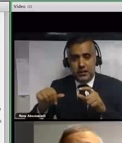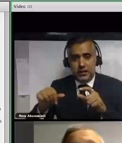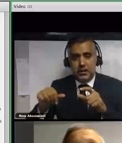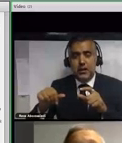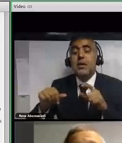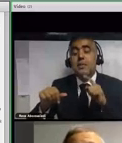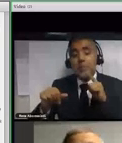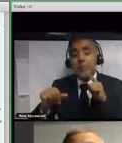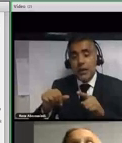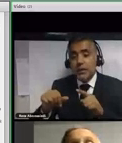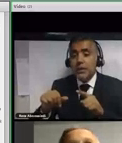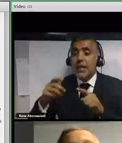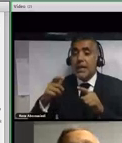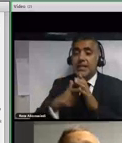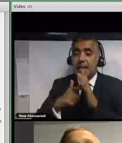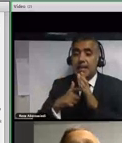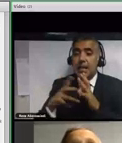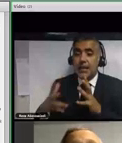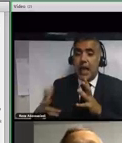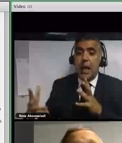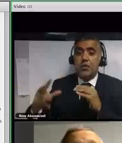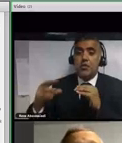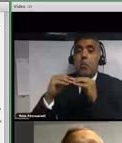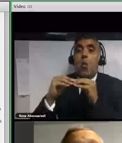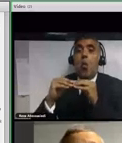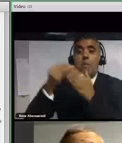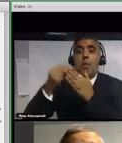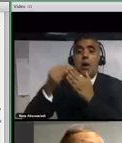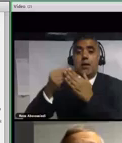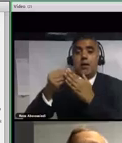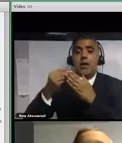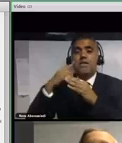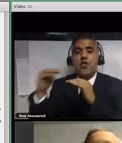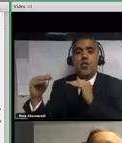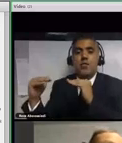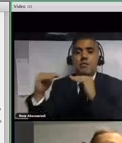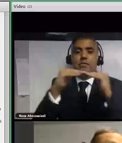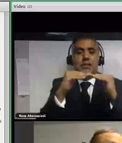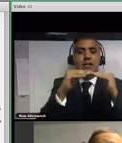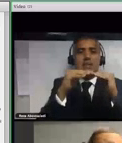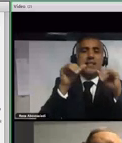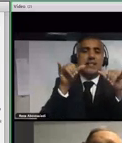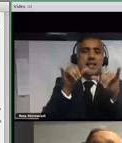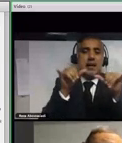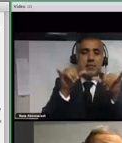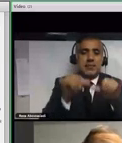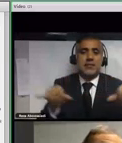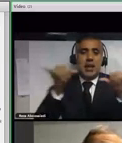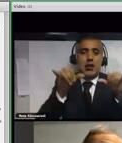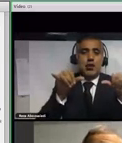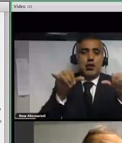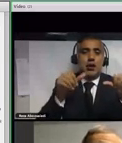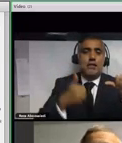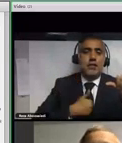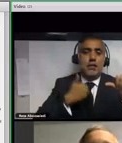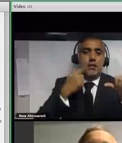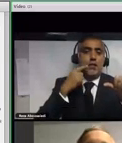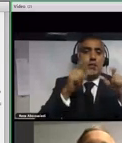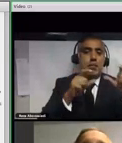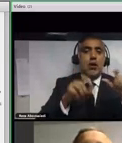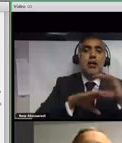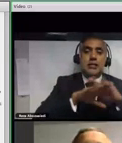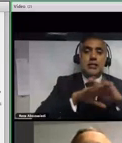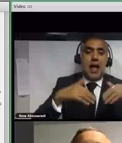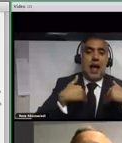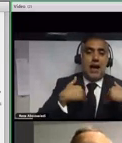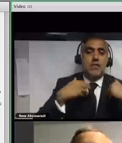disabilities, because it takes that much more money to have the same standard of living as somebody at the poverty line who does not have a disability. So if we